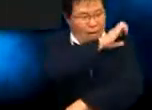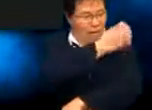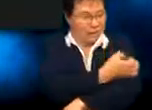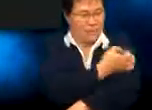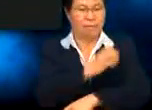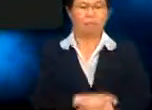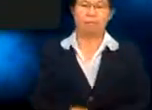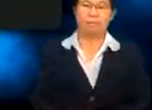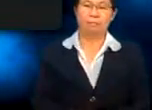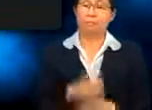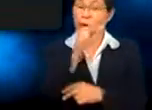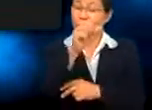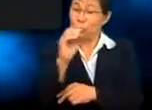energy.